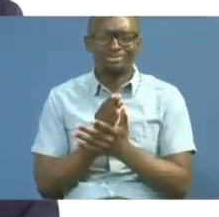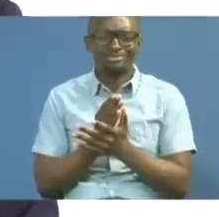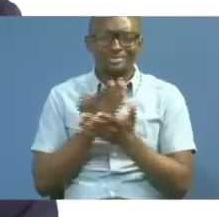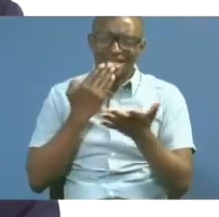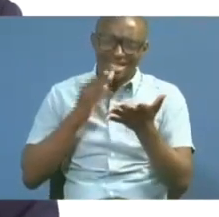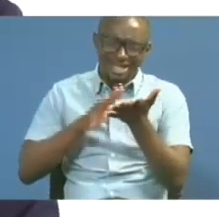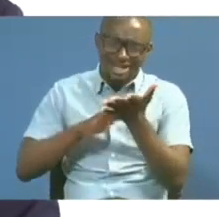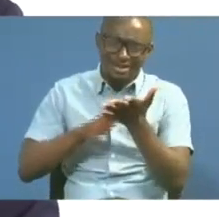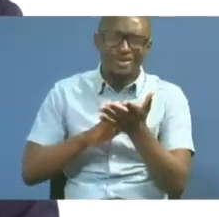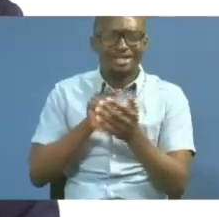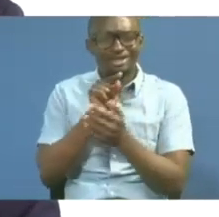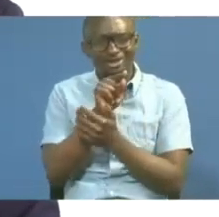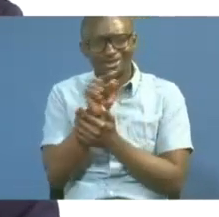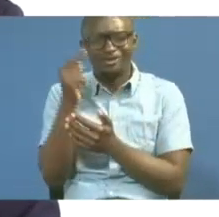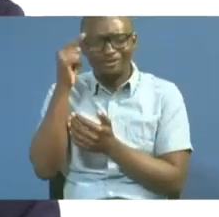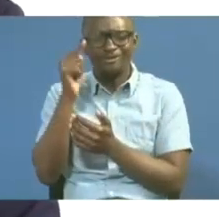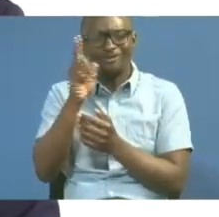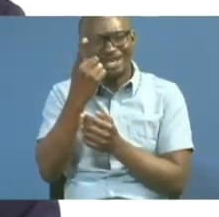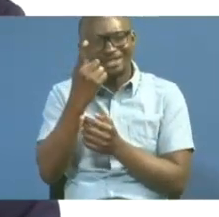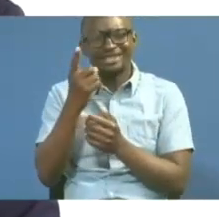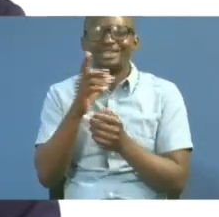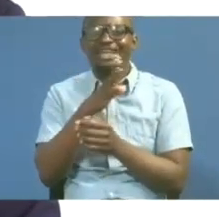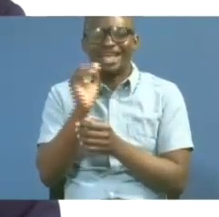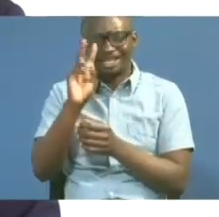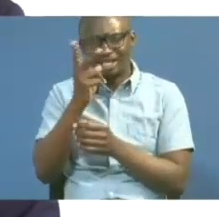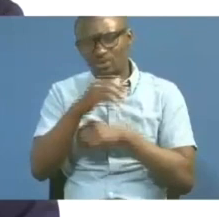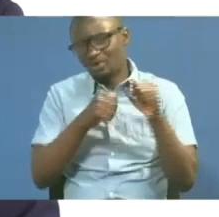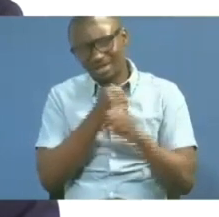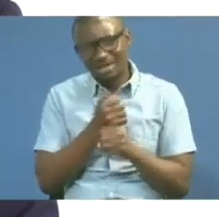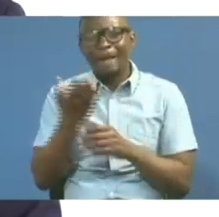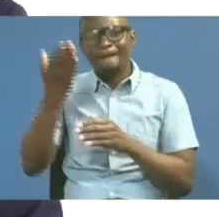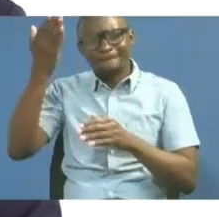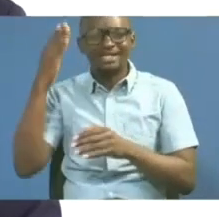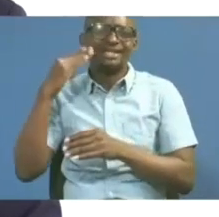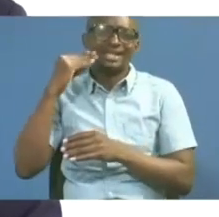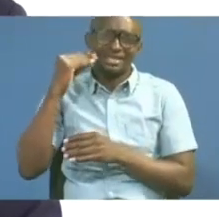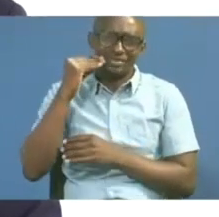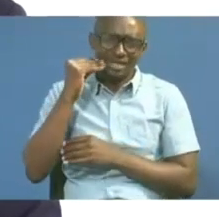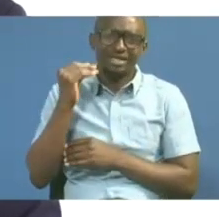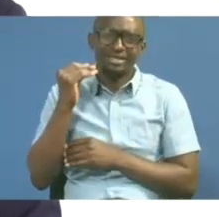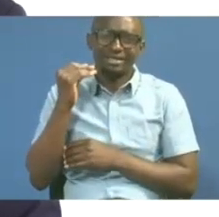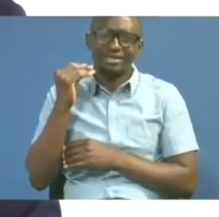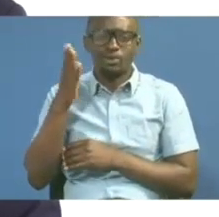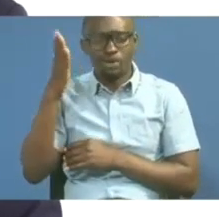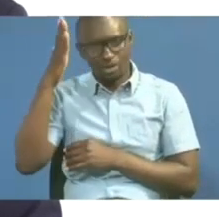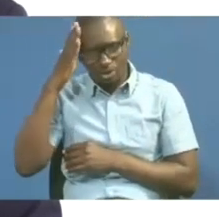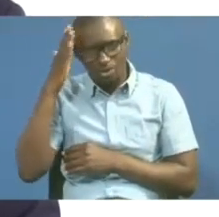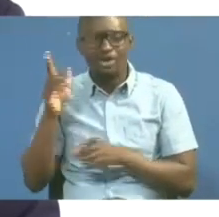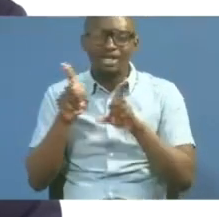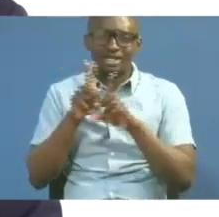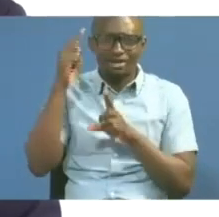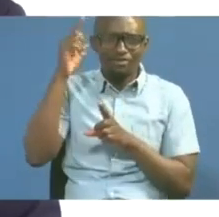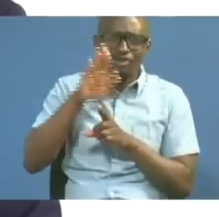really insist and recommend, especially for the first and second year. And this is from our past experience and for